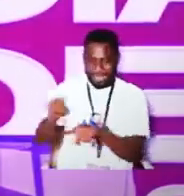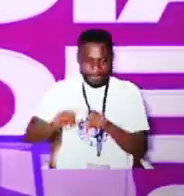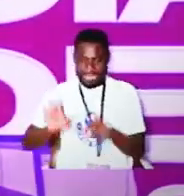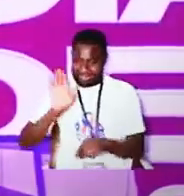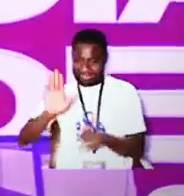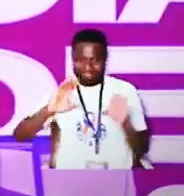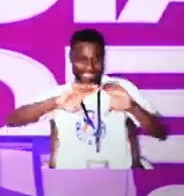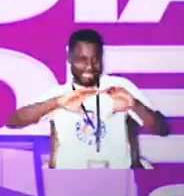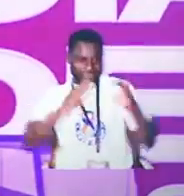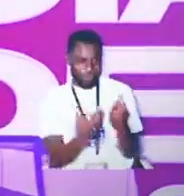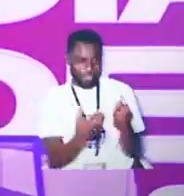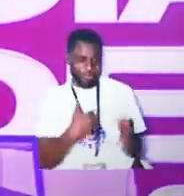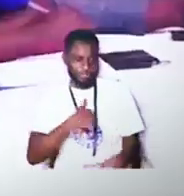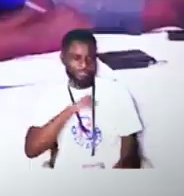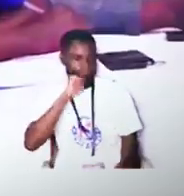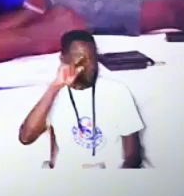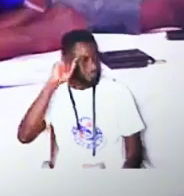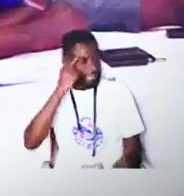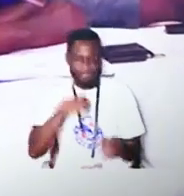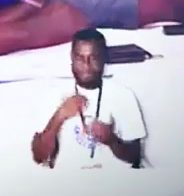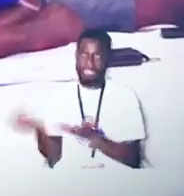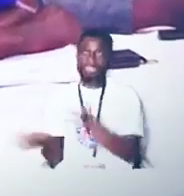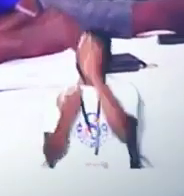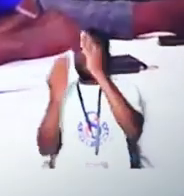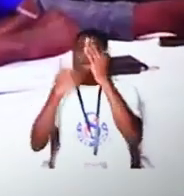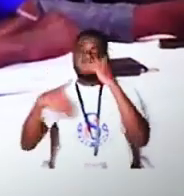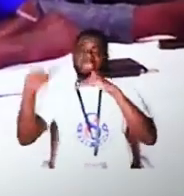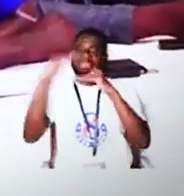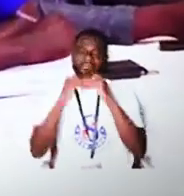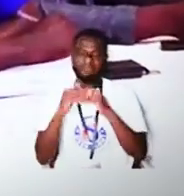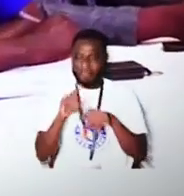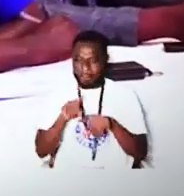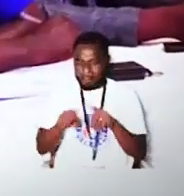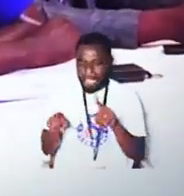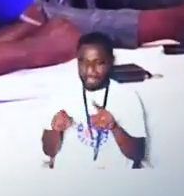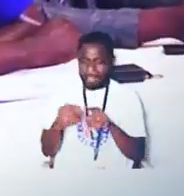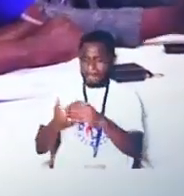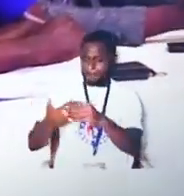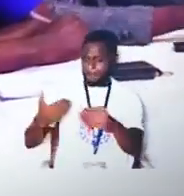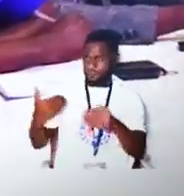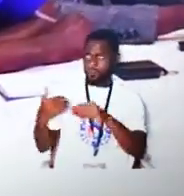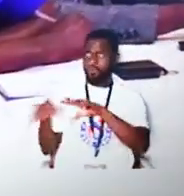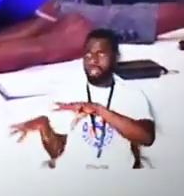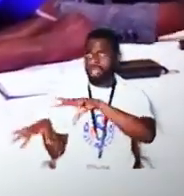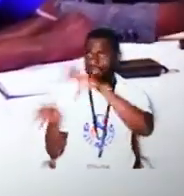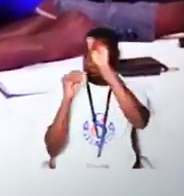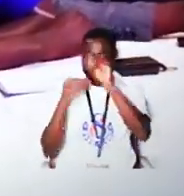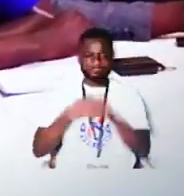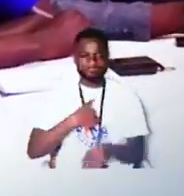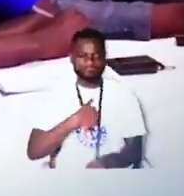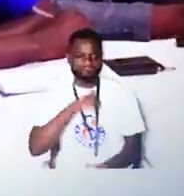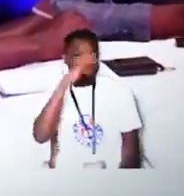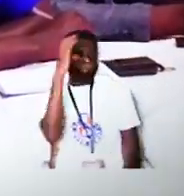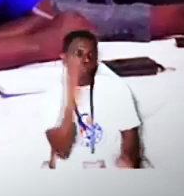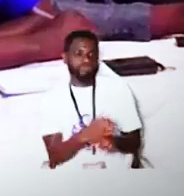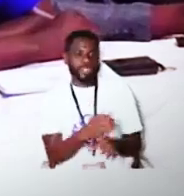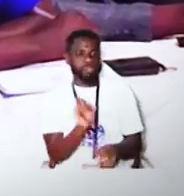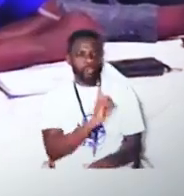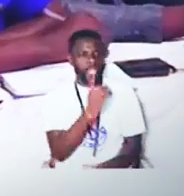saved souls, I'm just taking them to heaven. But until then, I'm not concerned about